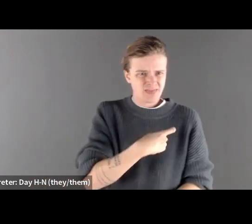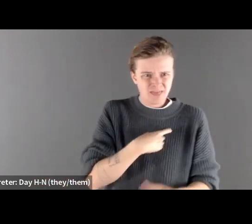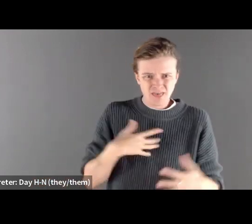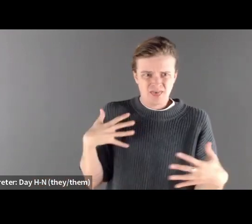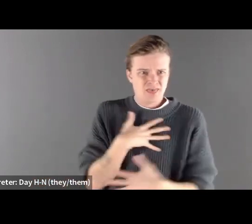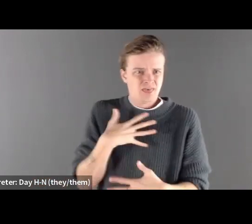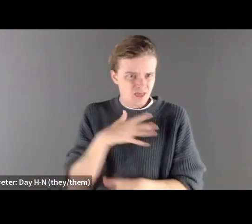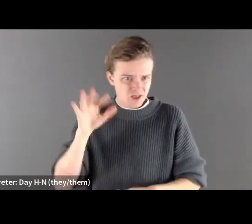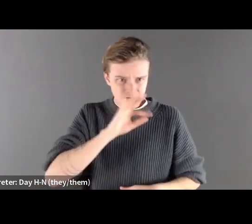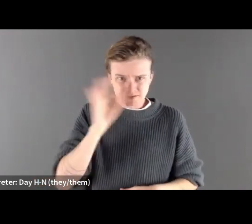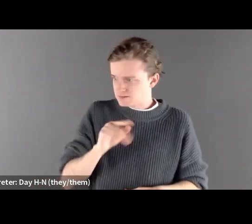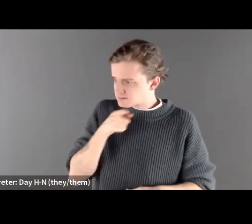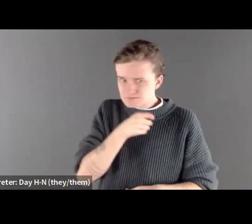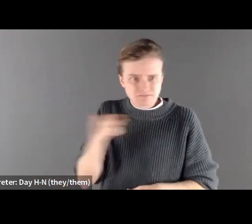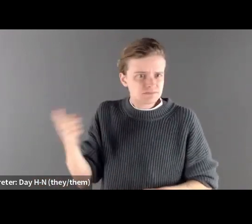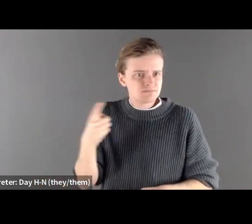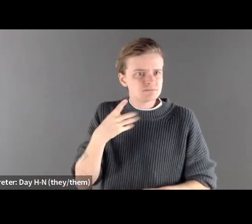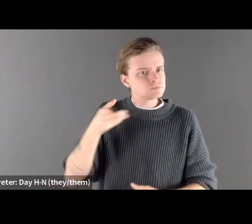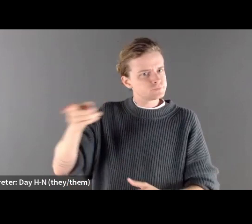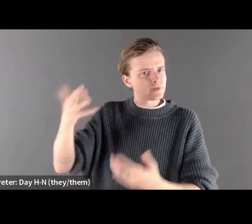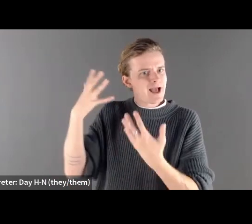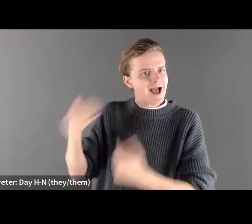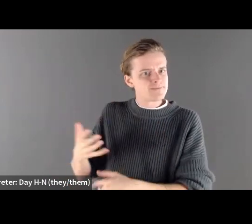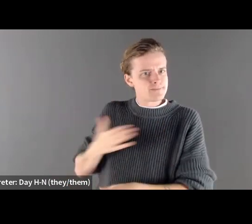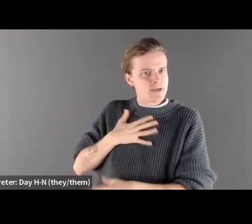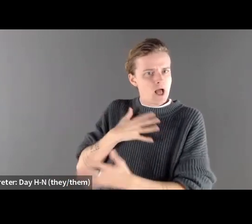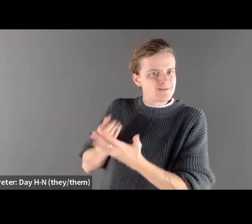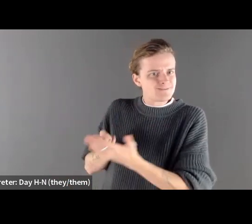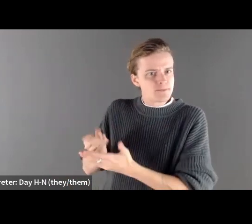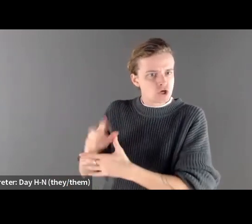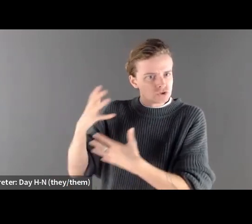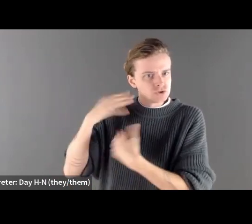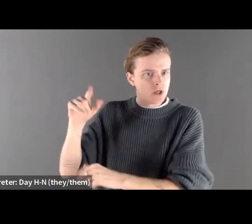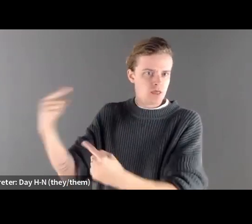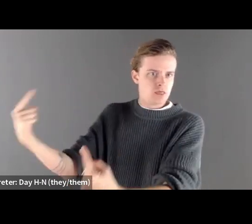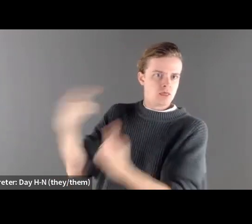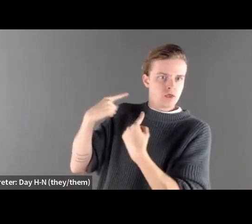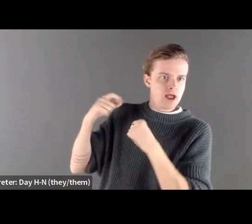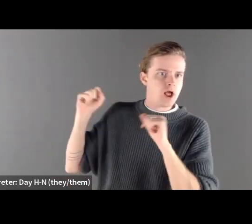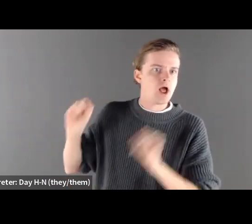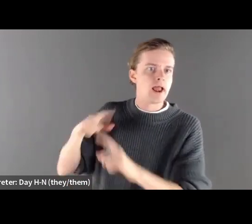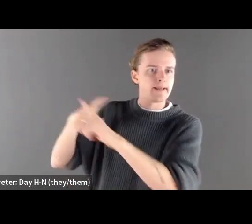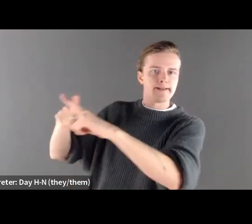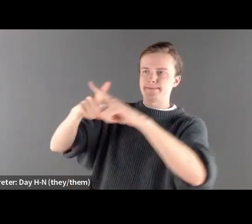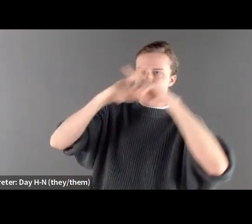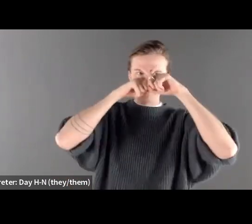slides. A part of what I'm trying to show here is how, whilst NGOs have been historically focused